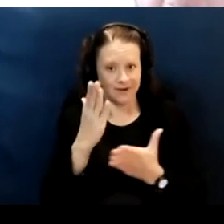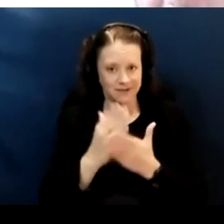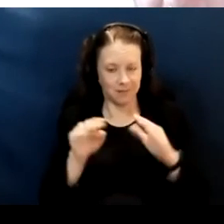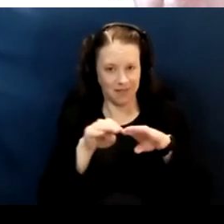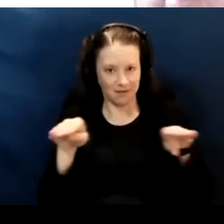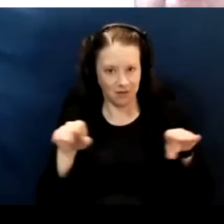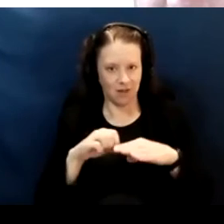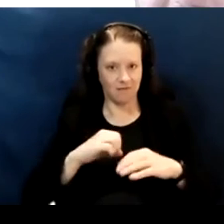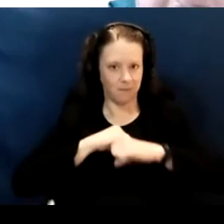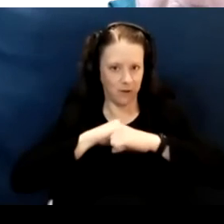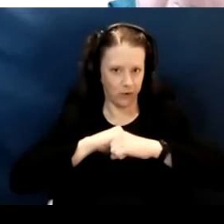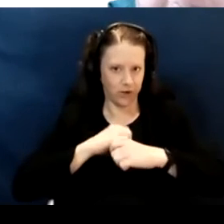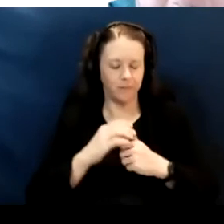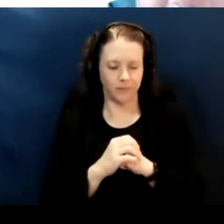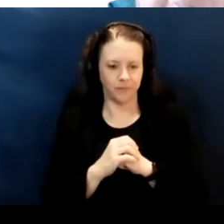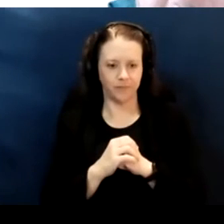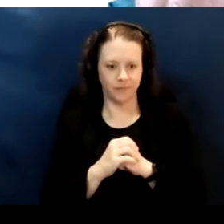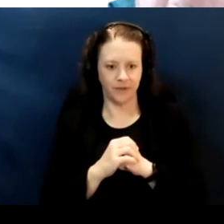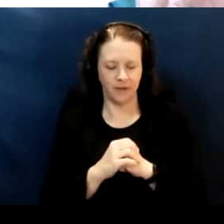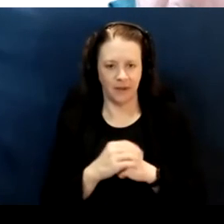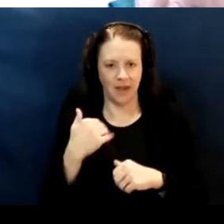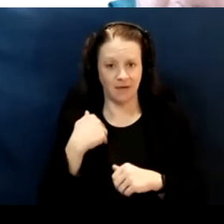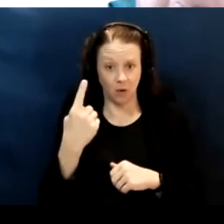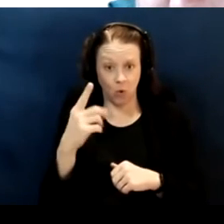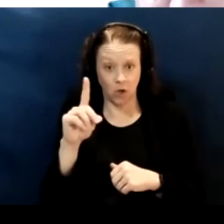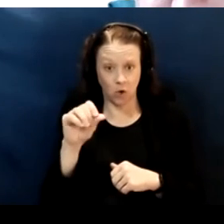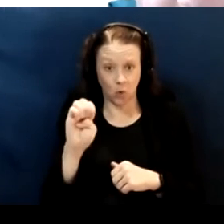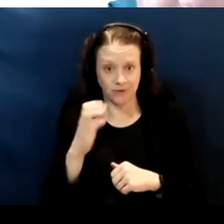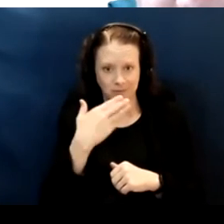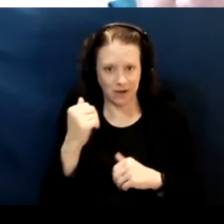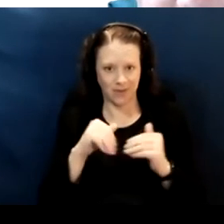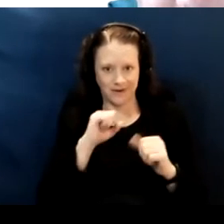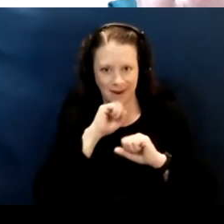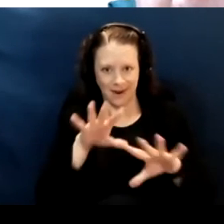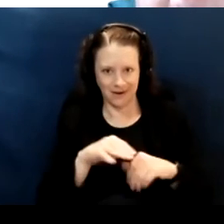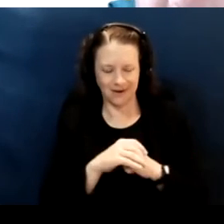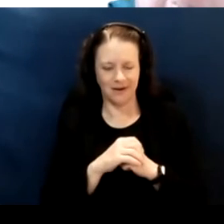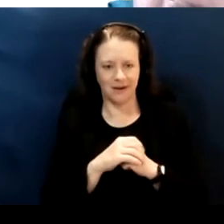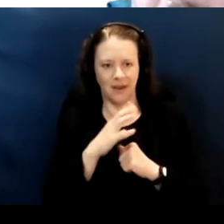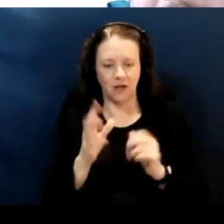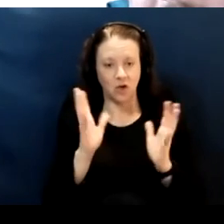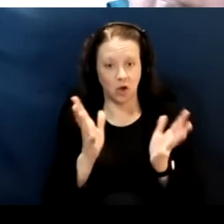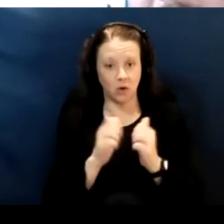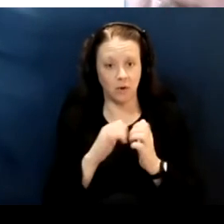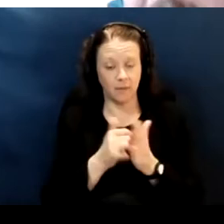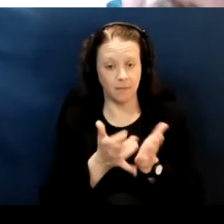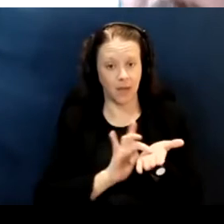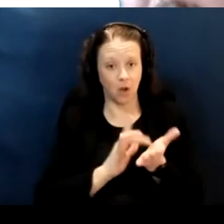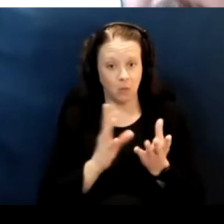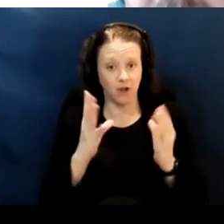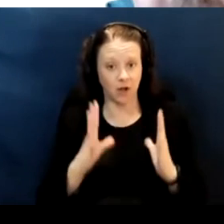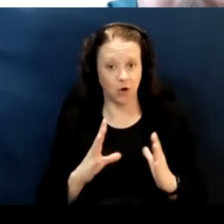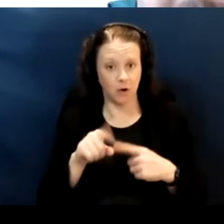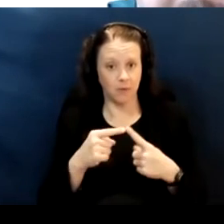of immunity. Having one dose is better than having none. And talking to that medical provider about